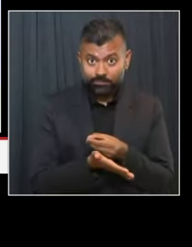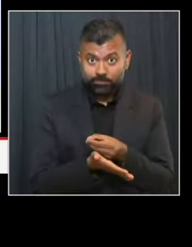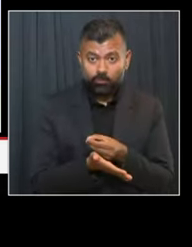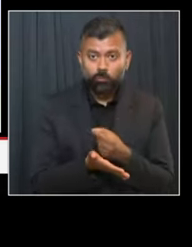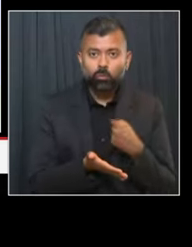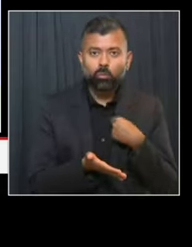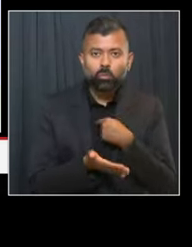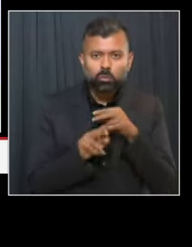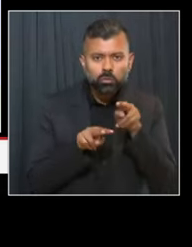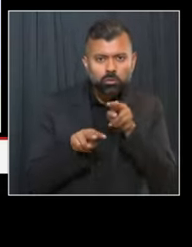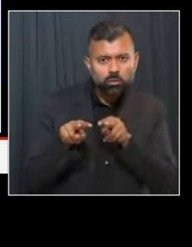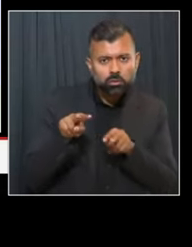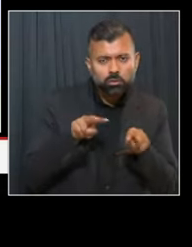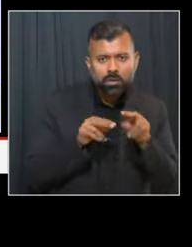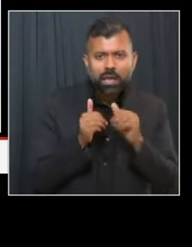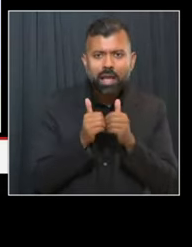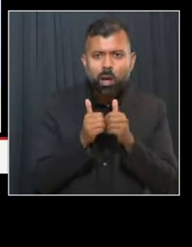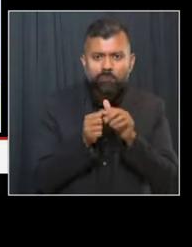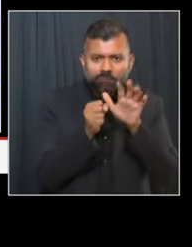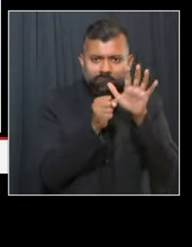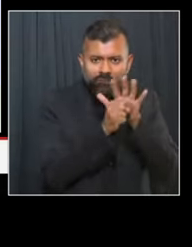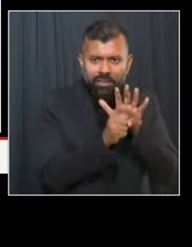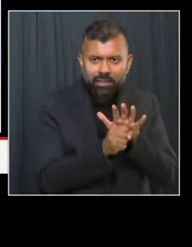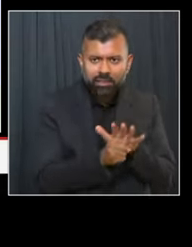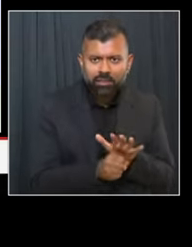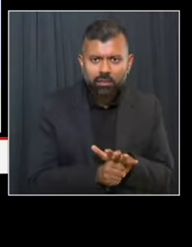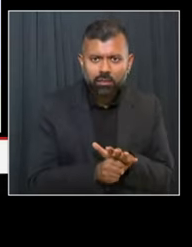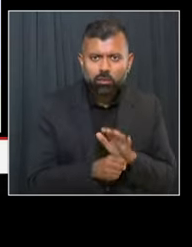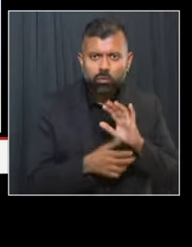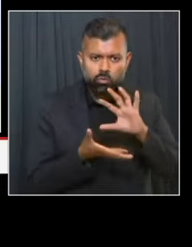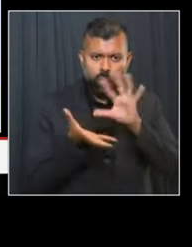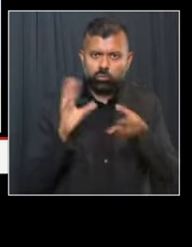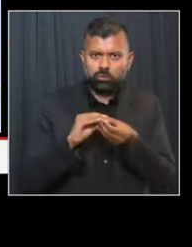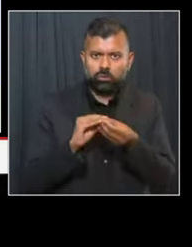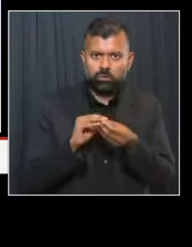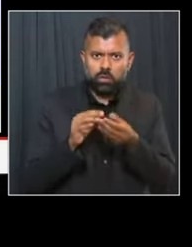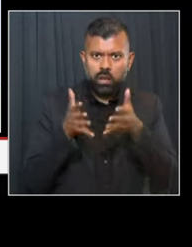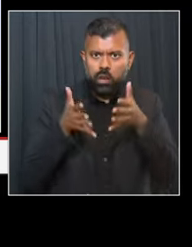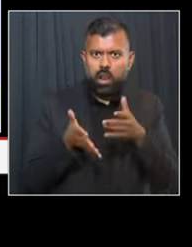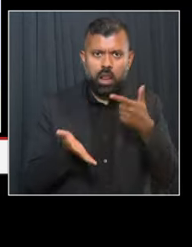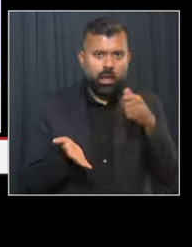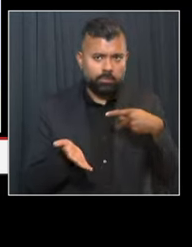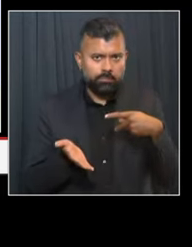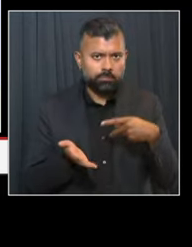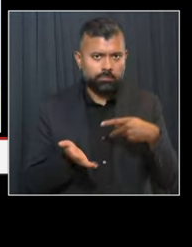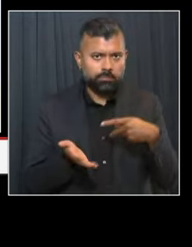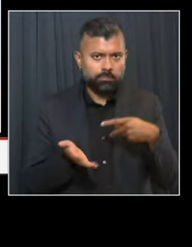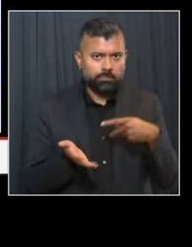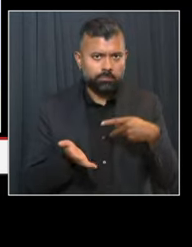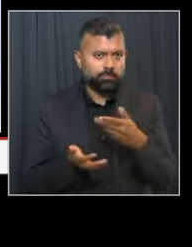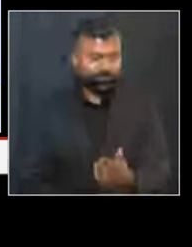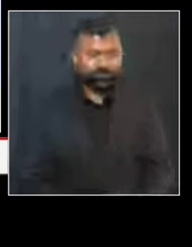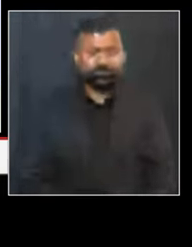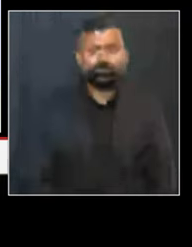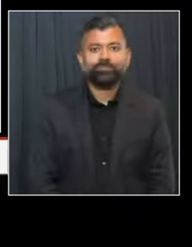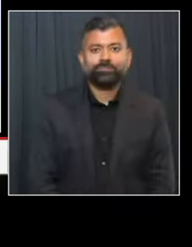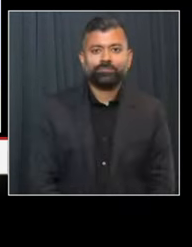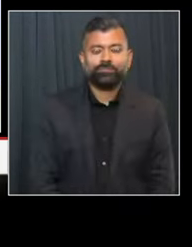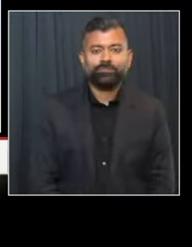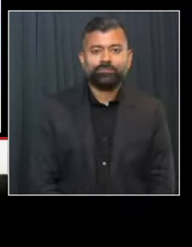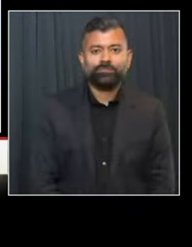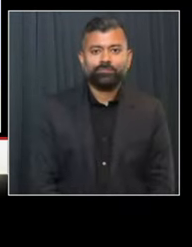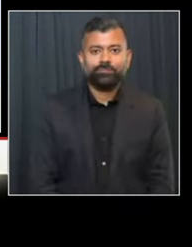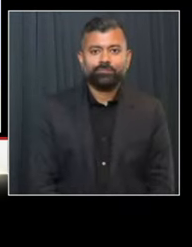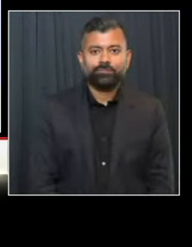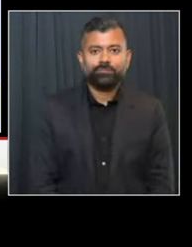gap. So in order to close the CR gap, as well as address our spending pressures and year-end needs, we did about 4